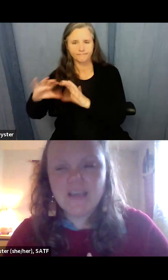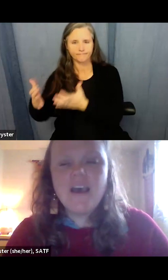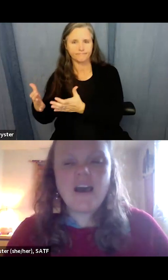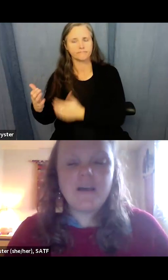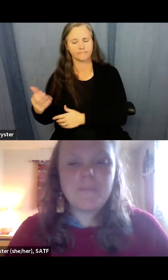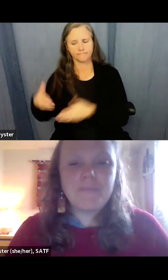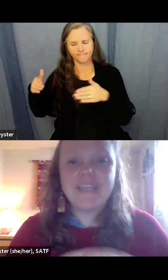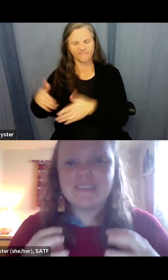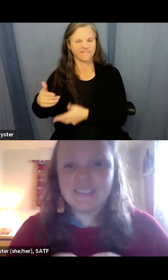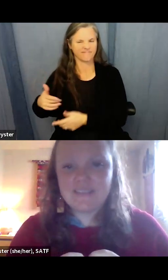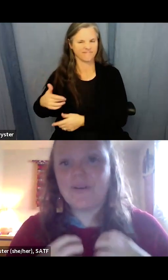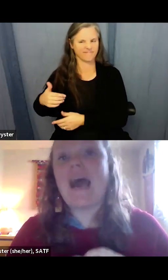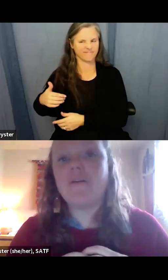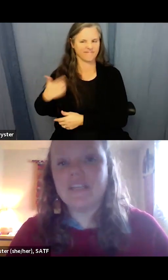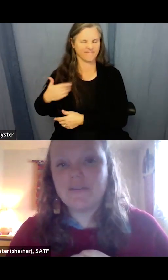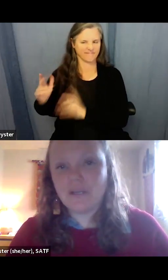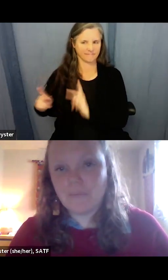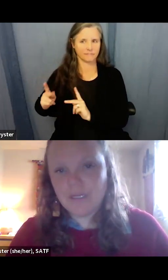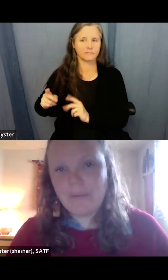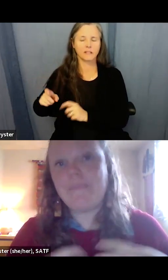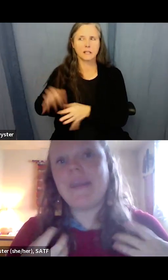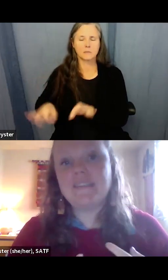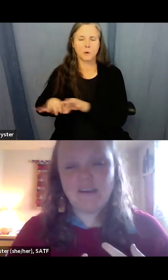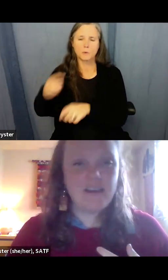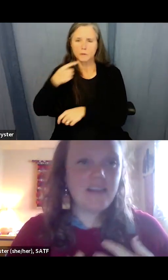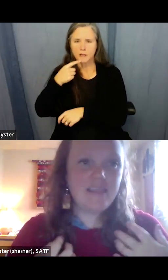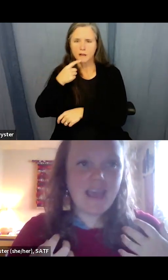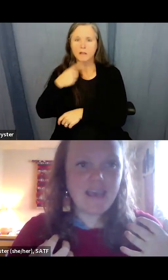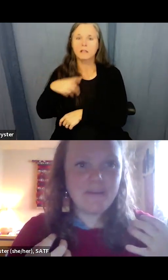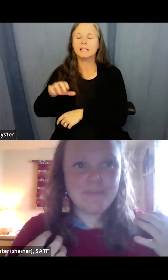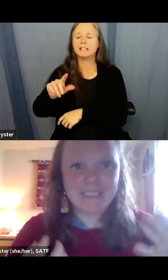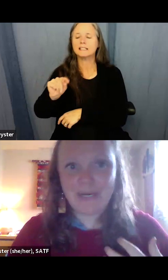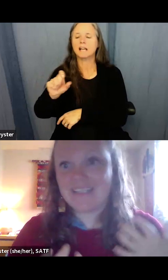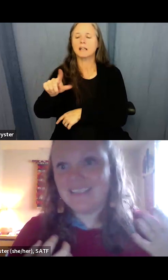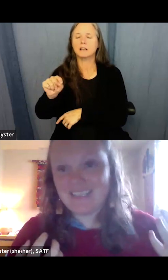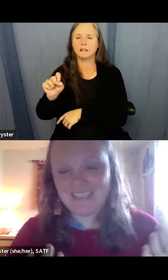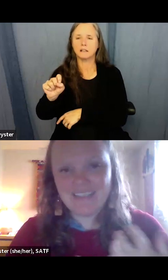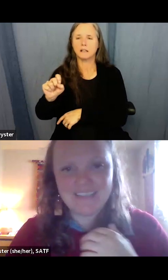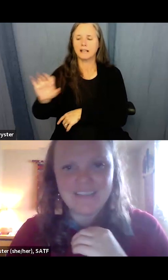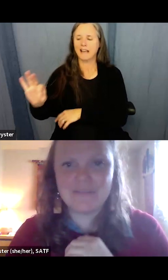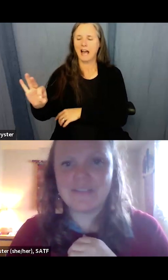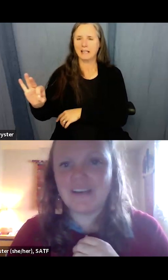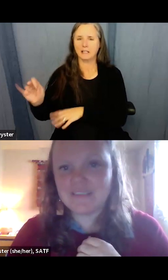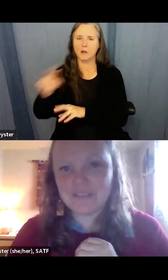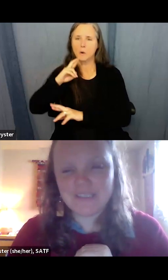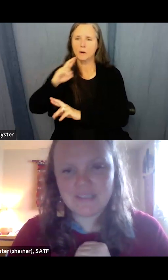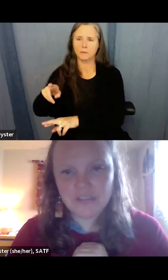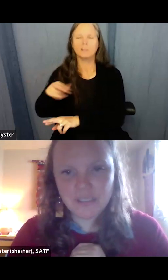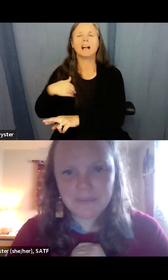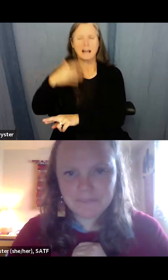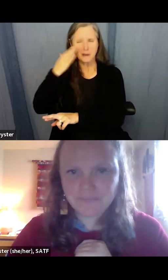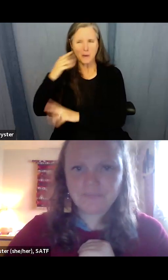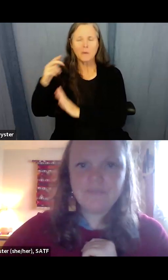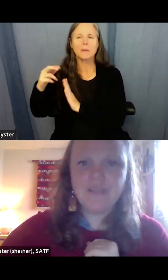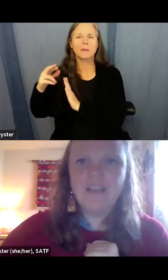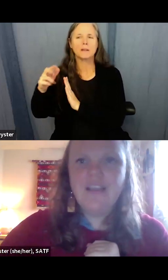requirements exist for how they do their work based on that best practice and those laws across the